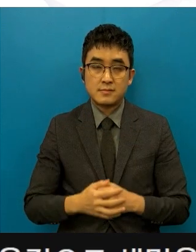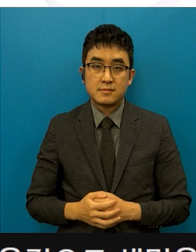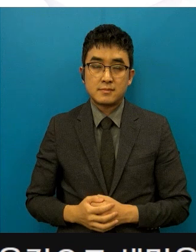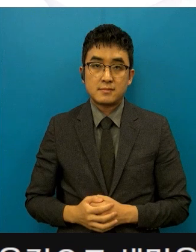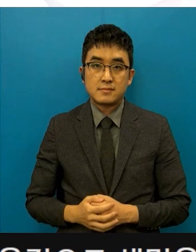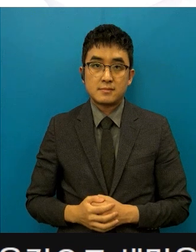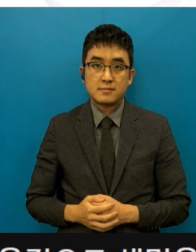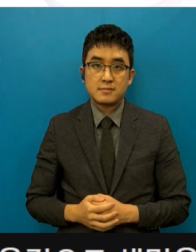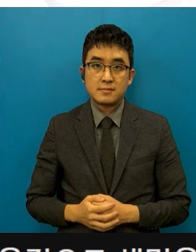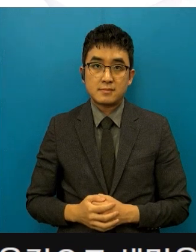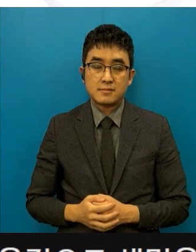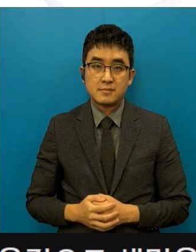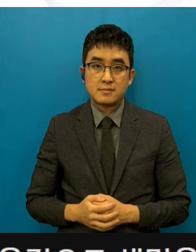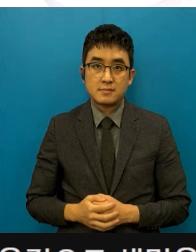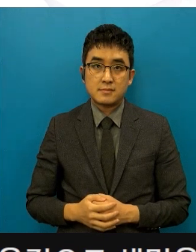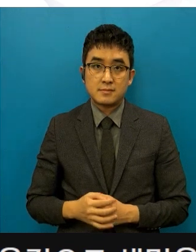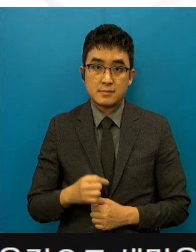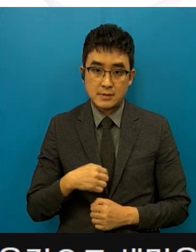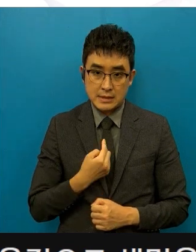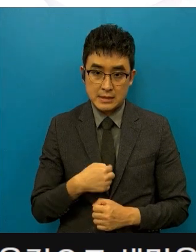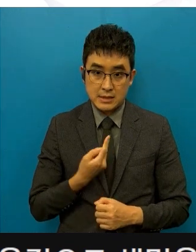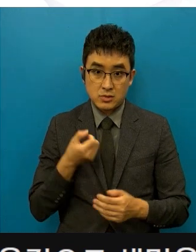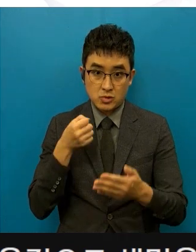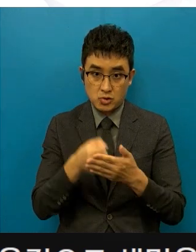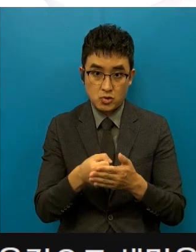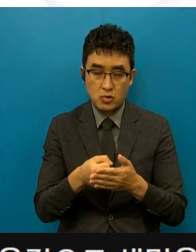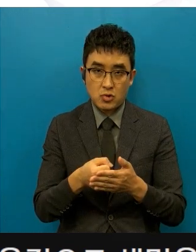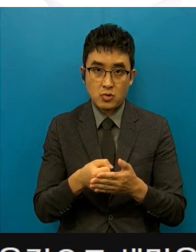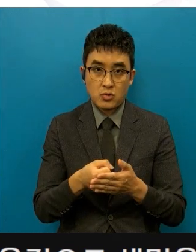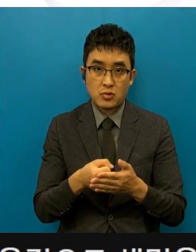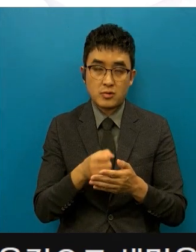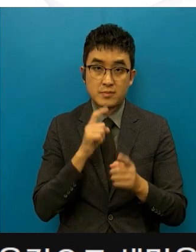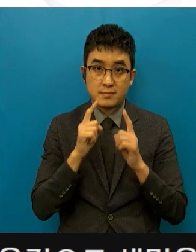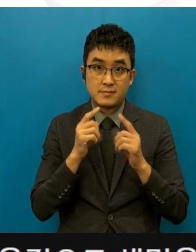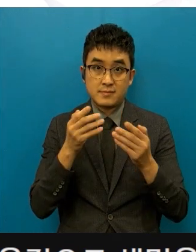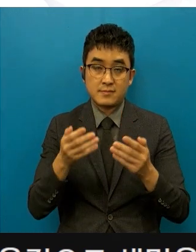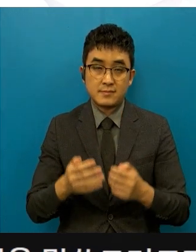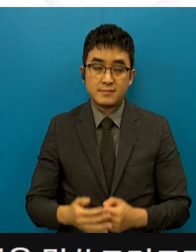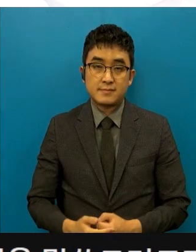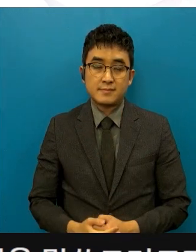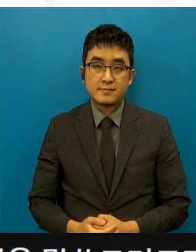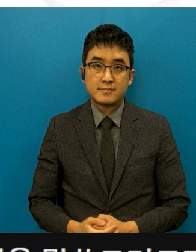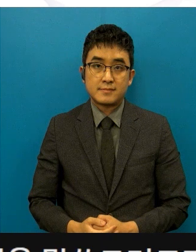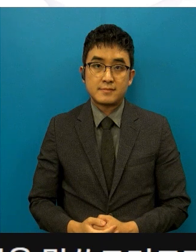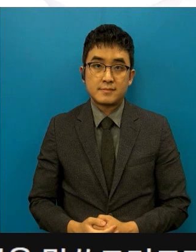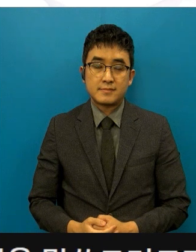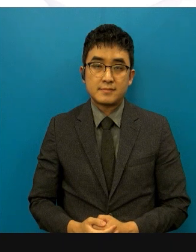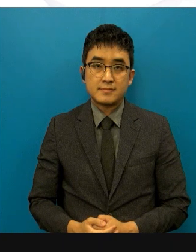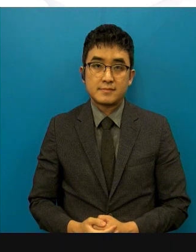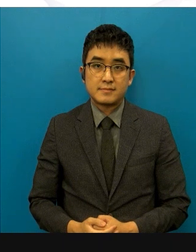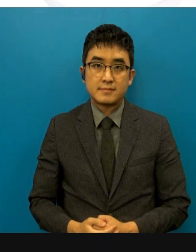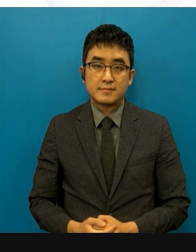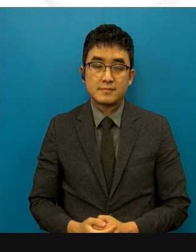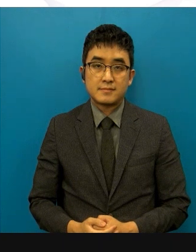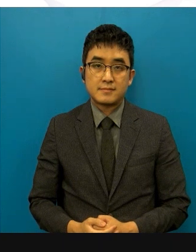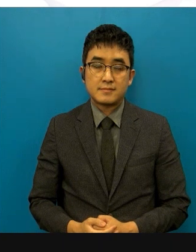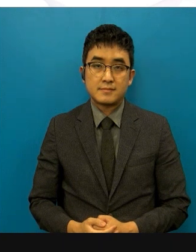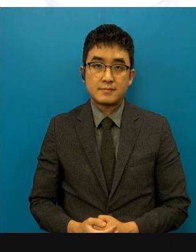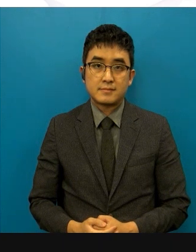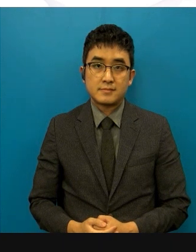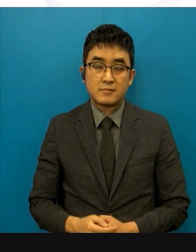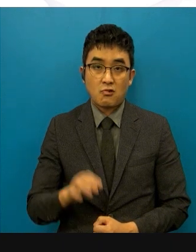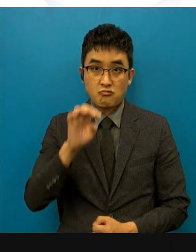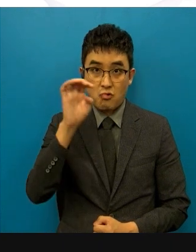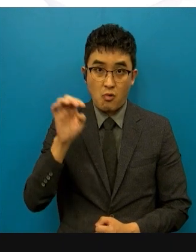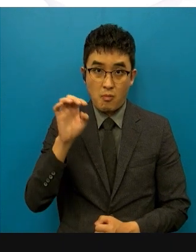practiced one way or another in these countries. It's the first and foremost is Switzerland, namely very famous for their